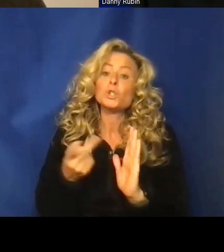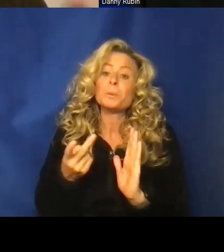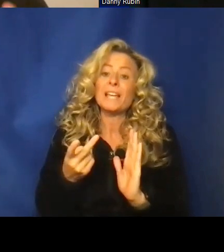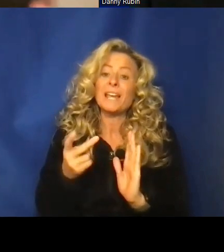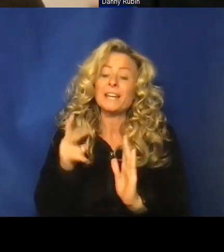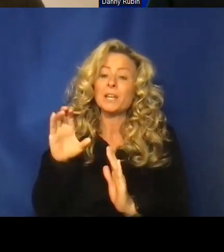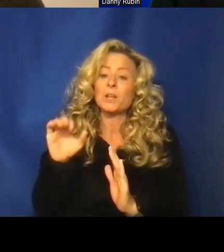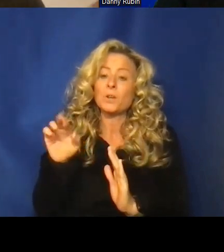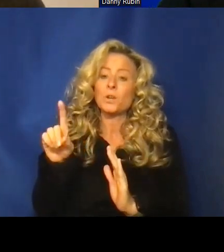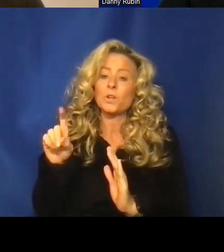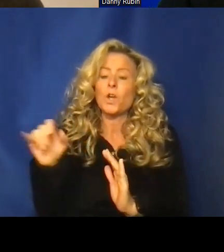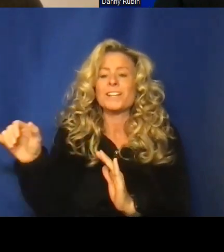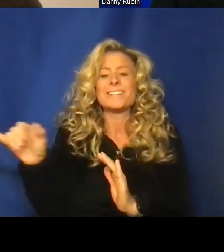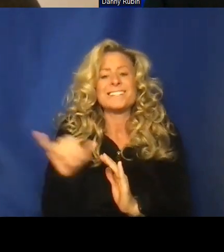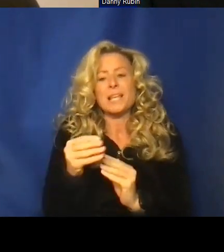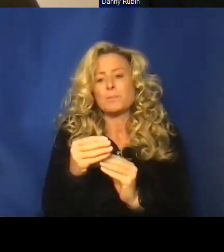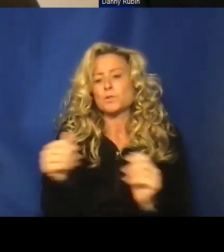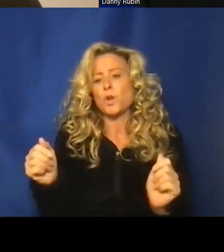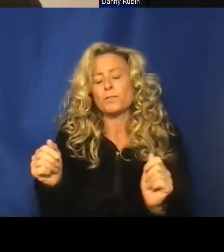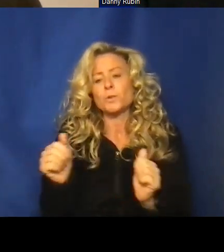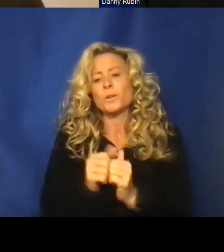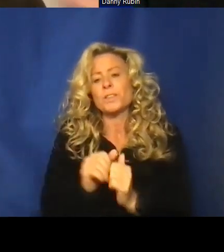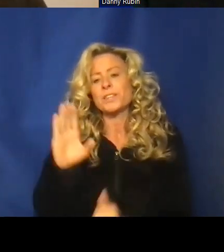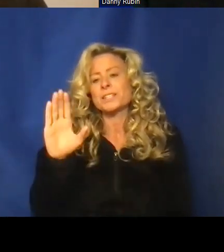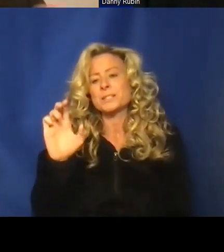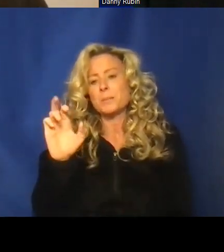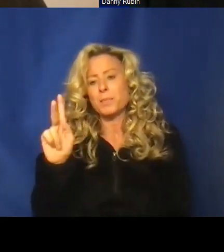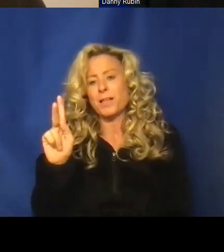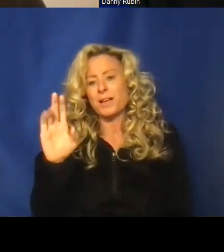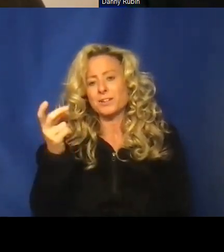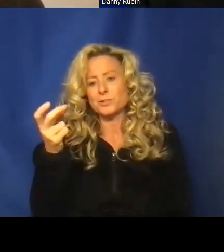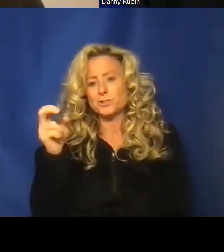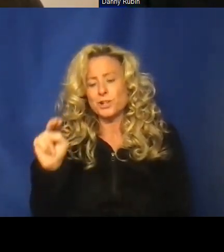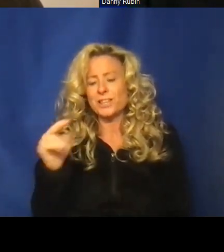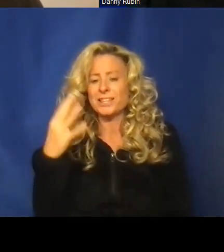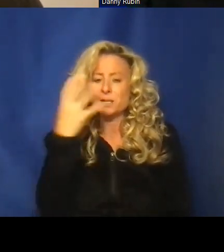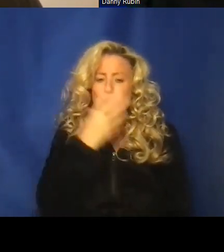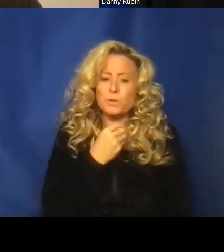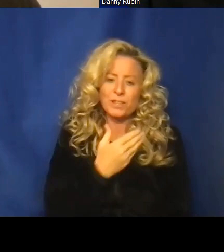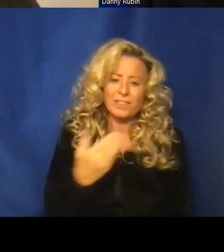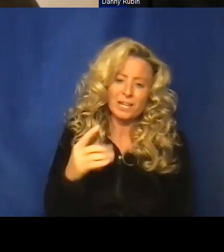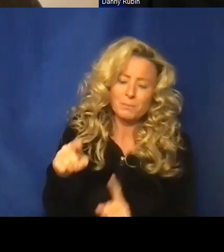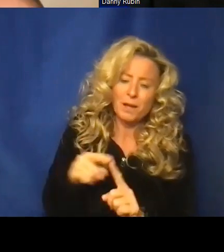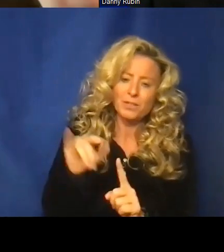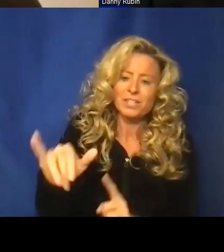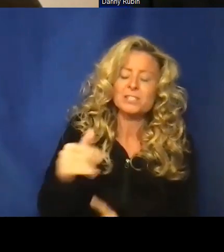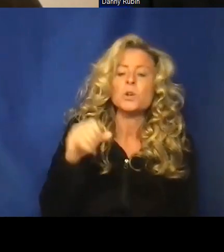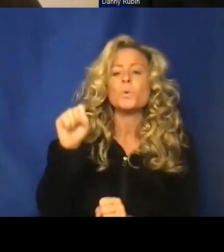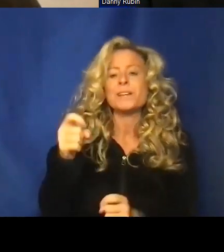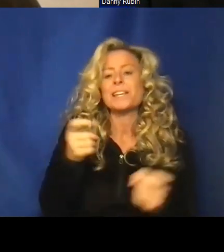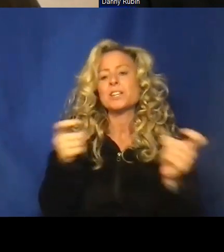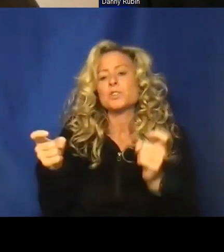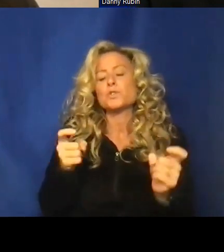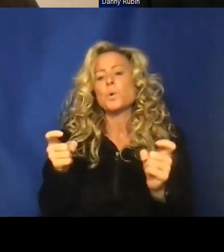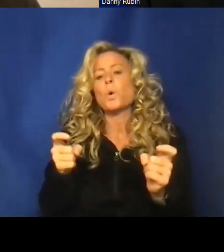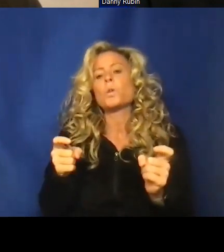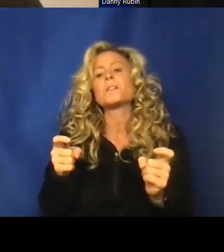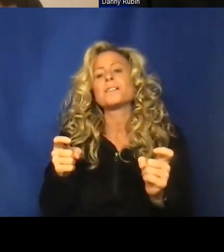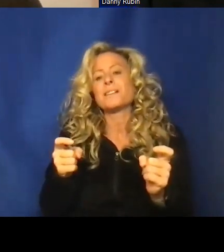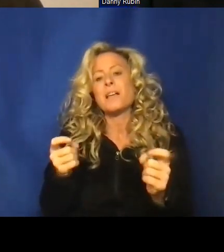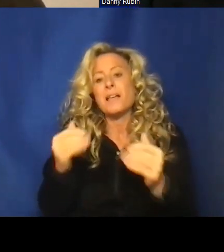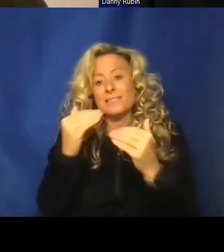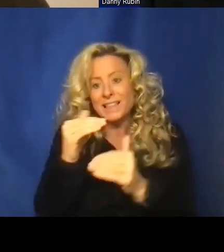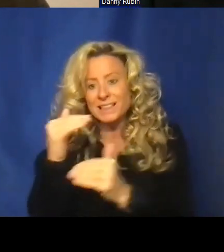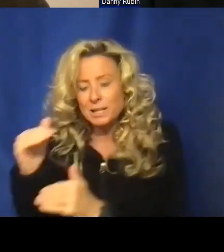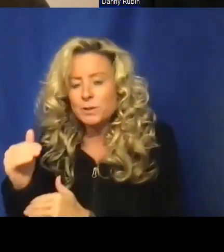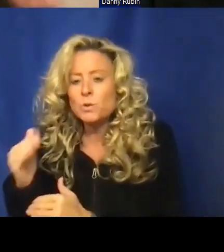by the same problem of this blockchain. And that's ultimately one of the beauties of it, is that we can control the scarcity because